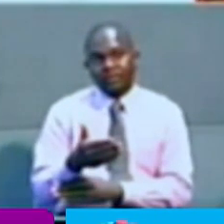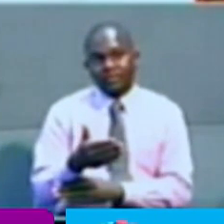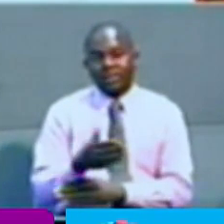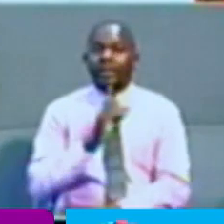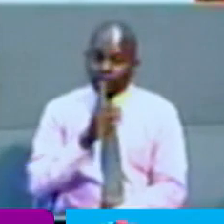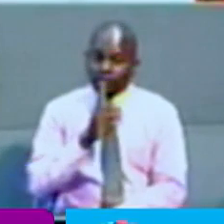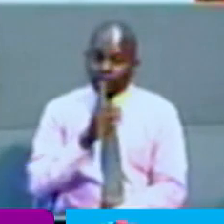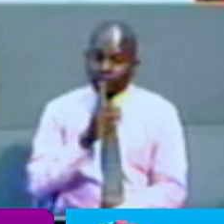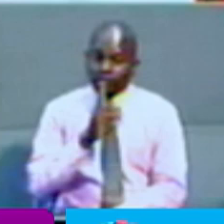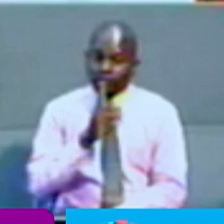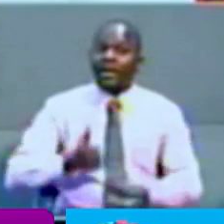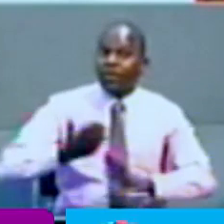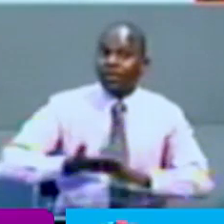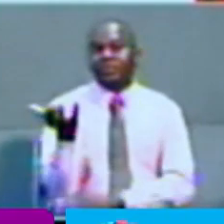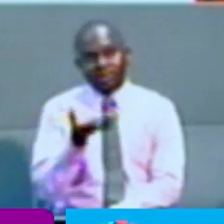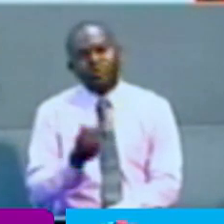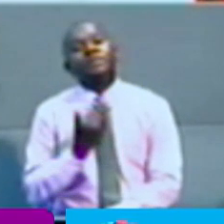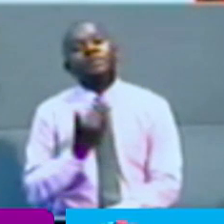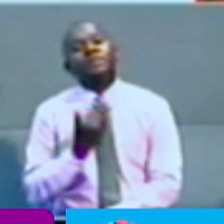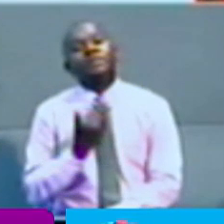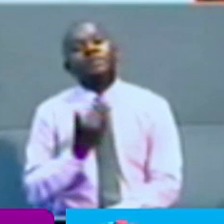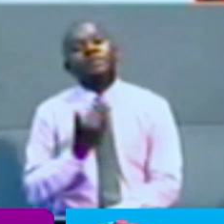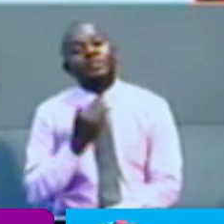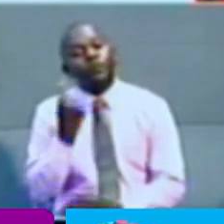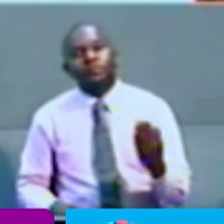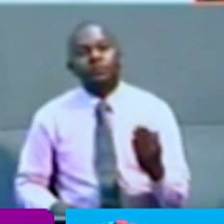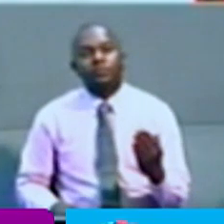are directed to quickly assess what these people need